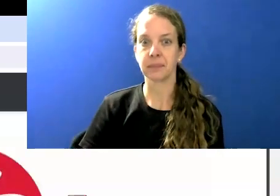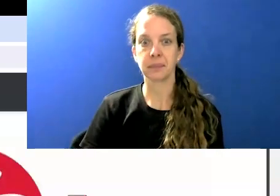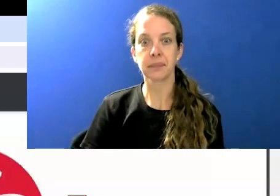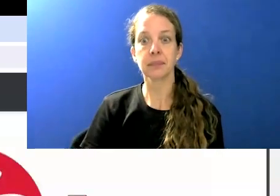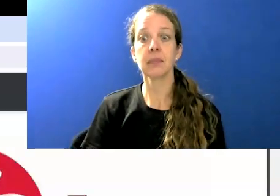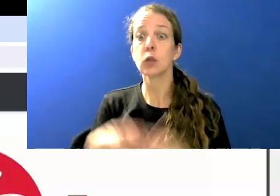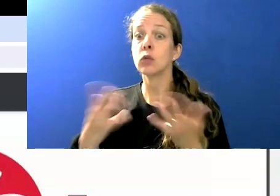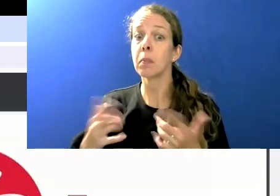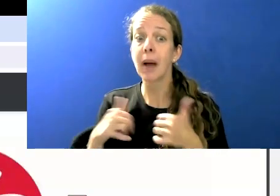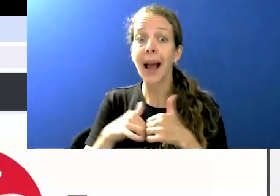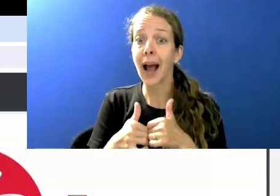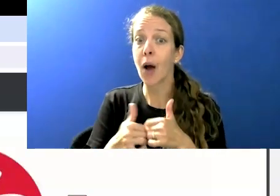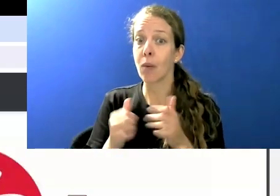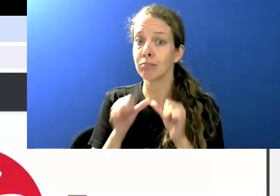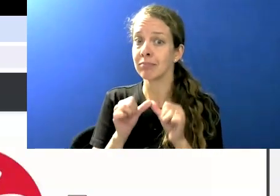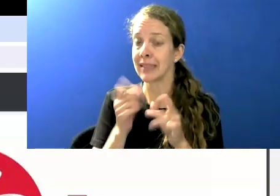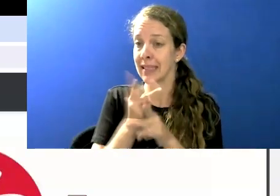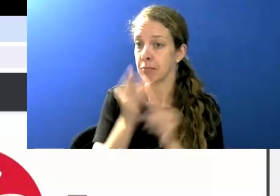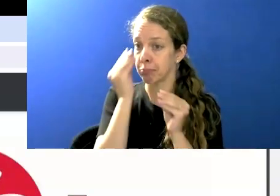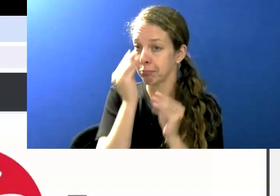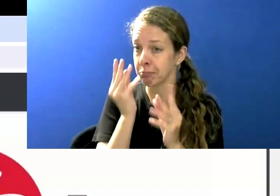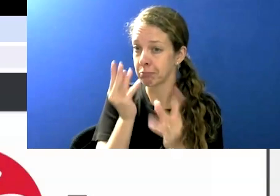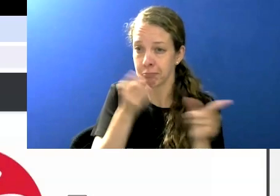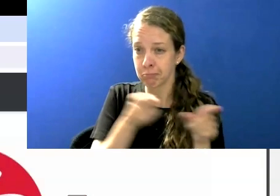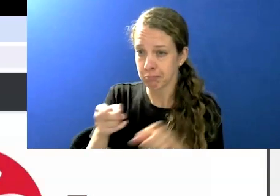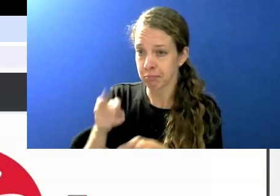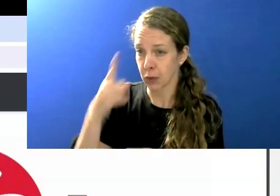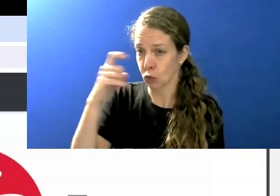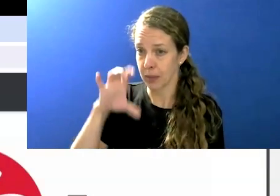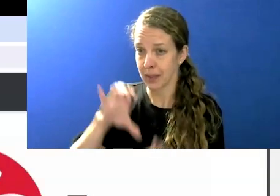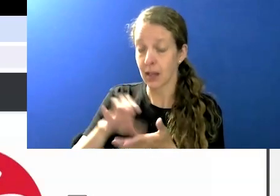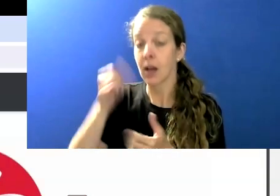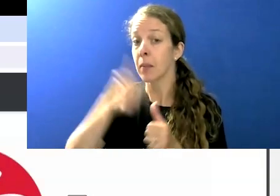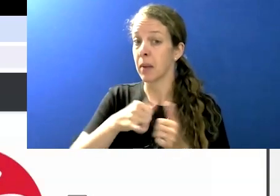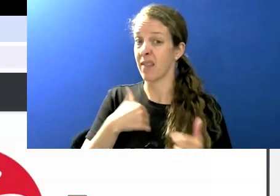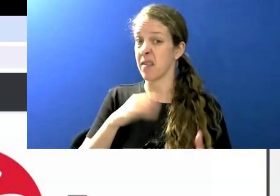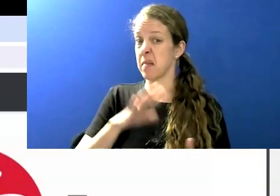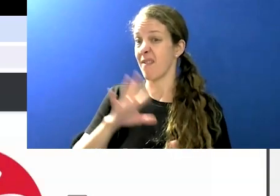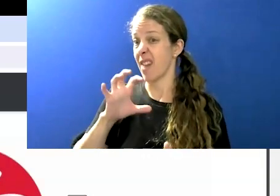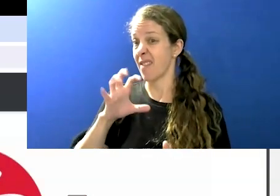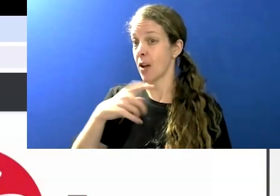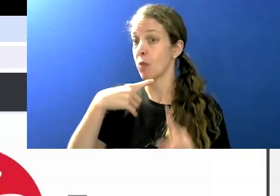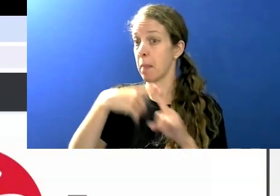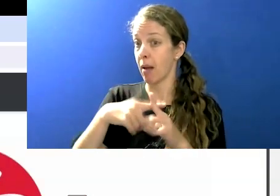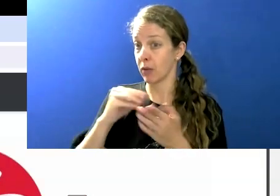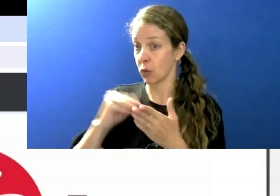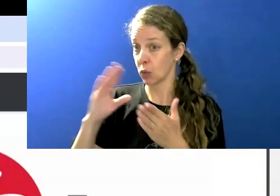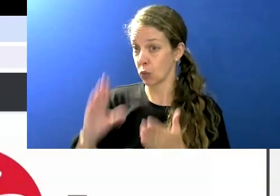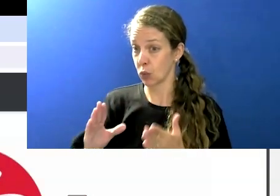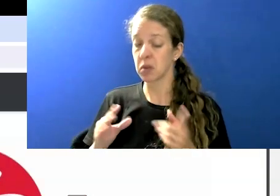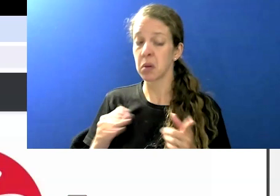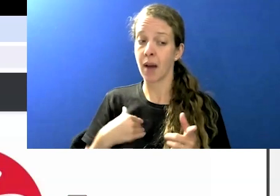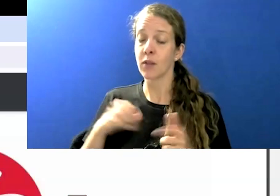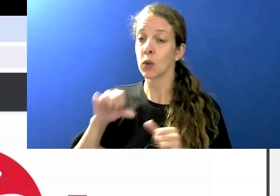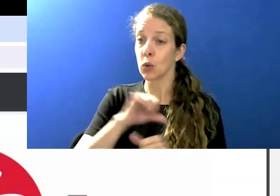So how do we keep our students informed of what's going on at the Dream Center? Remember, we have about 500 plus students. So we have